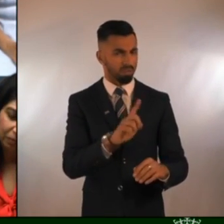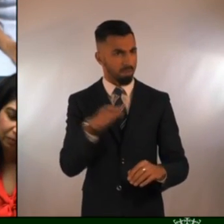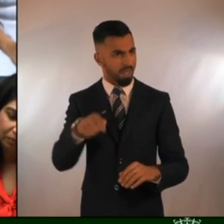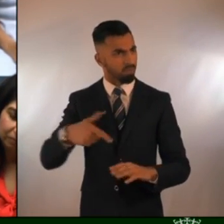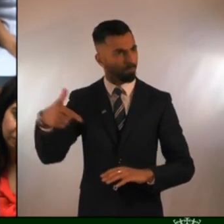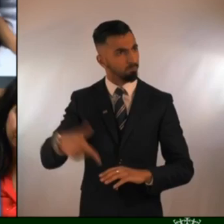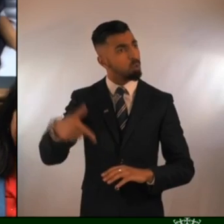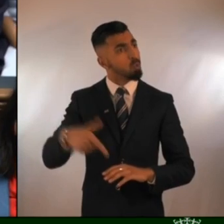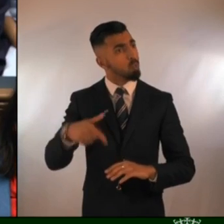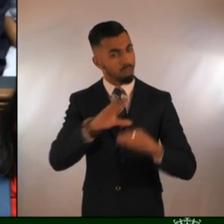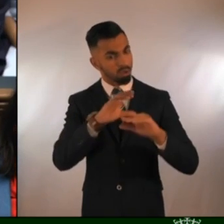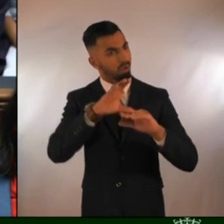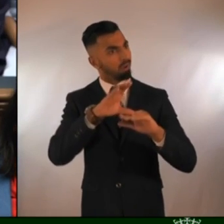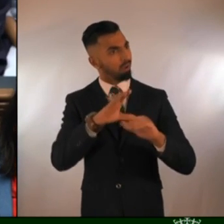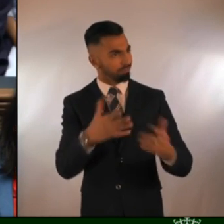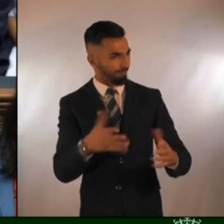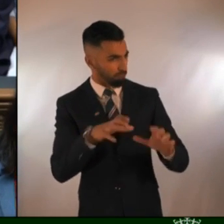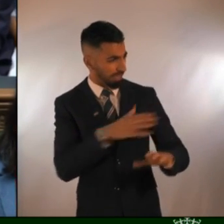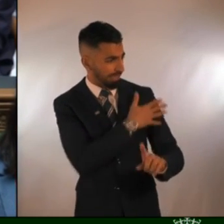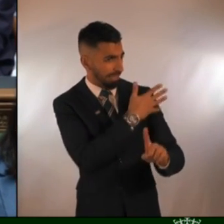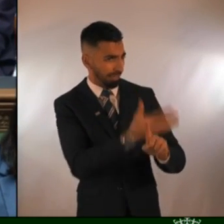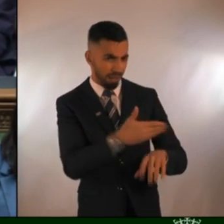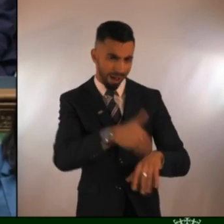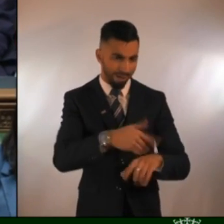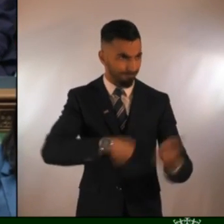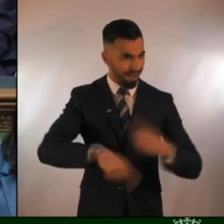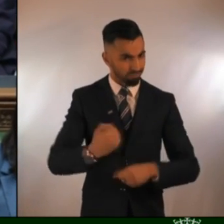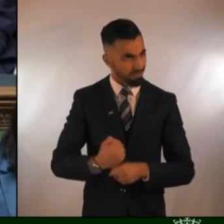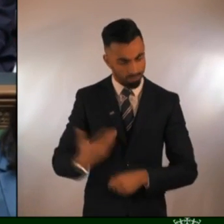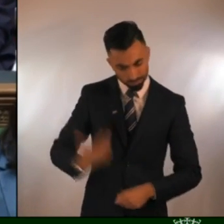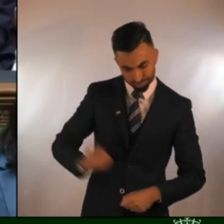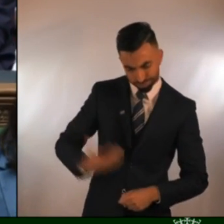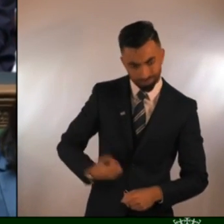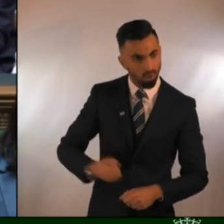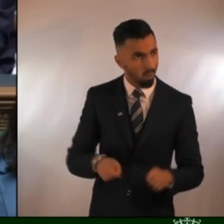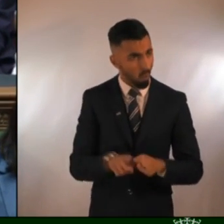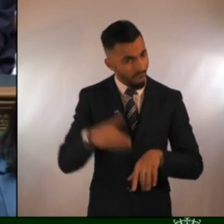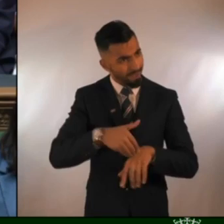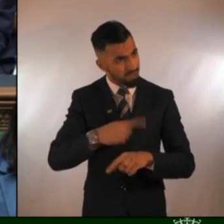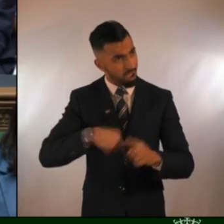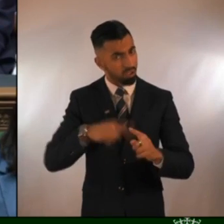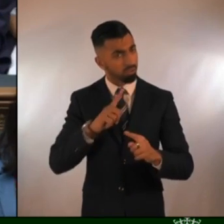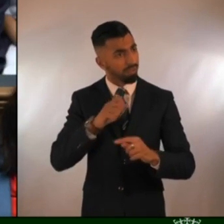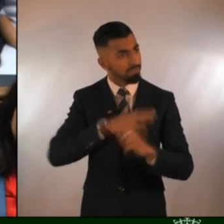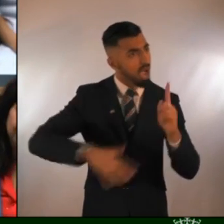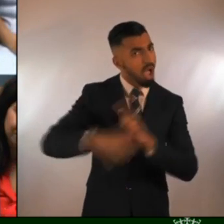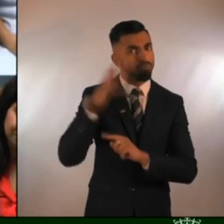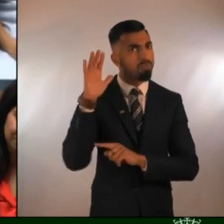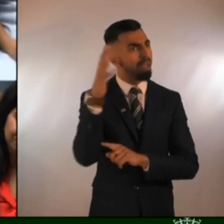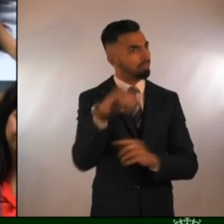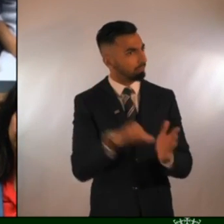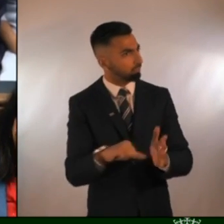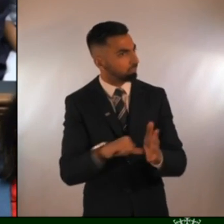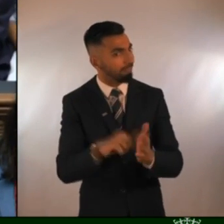I'm certainly mindful of the fiscal cost and the environmental impacts, but I'm taking considerable steps in this budget to